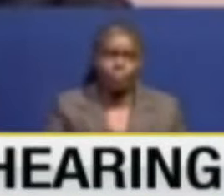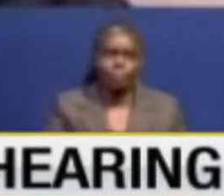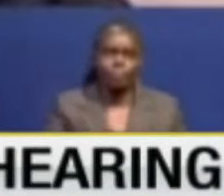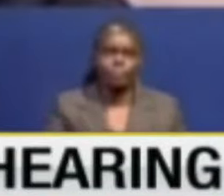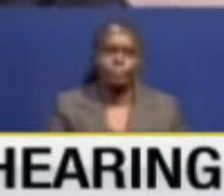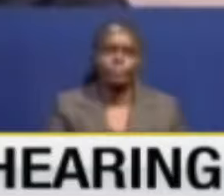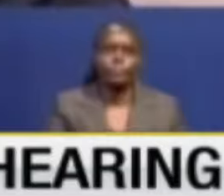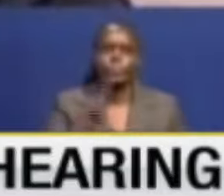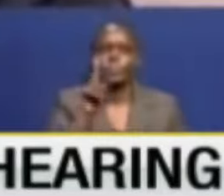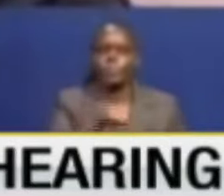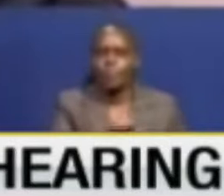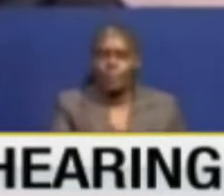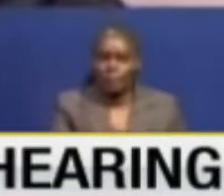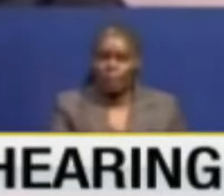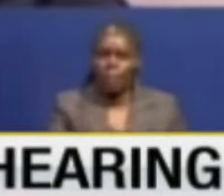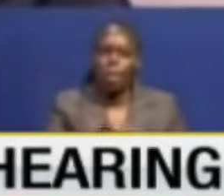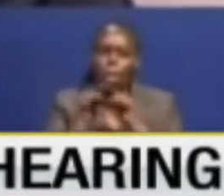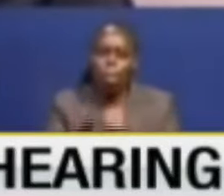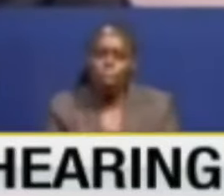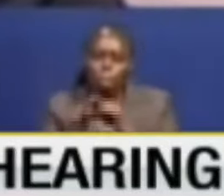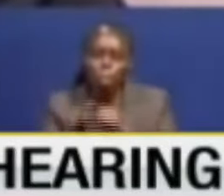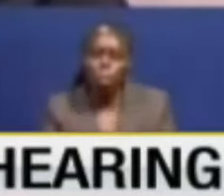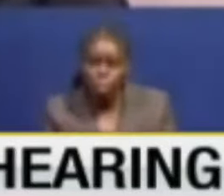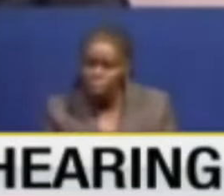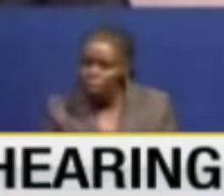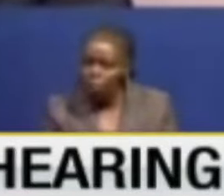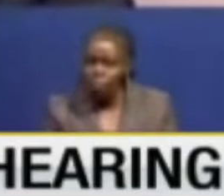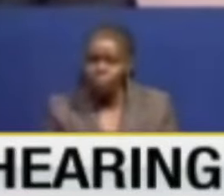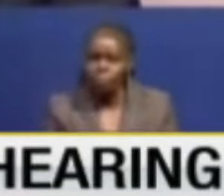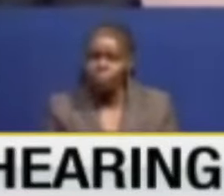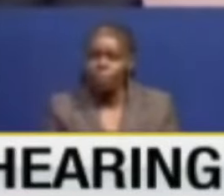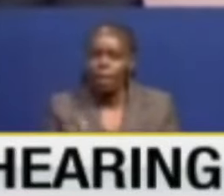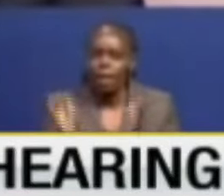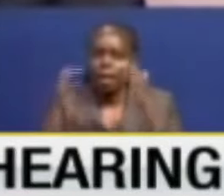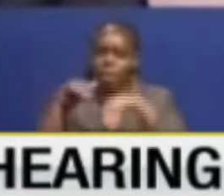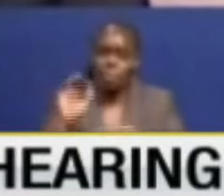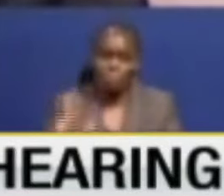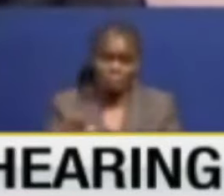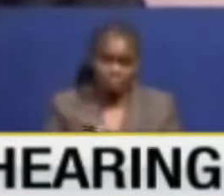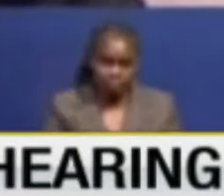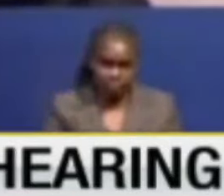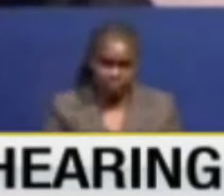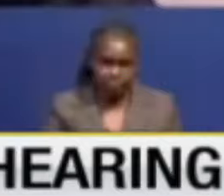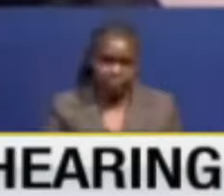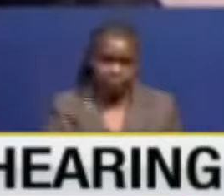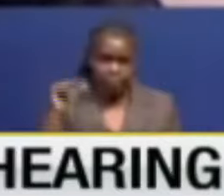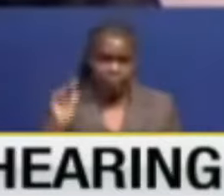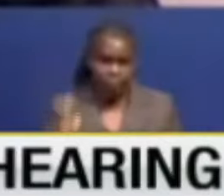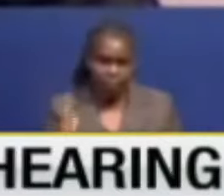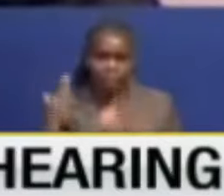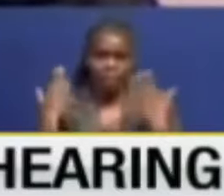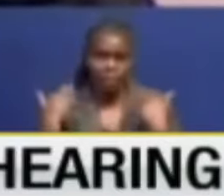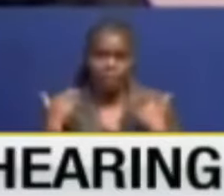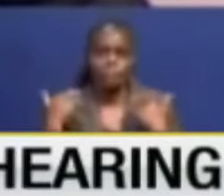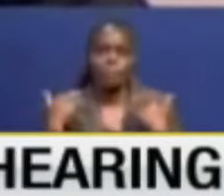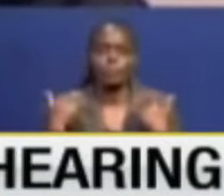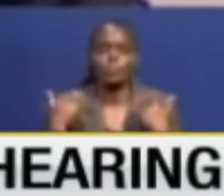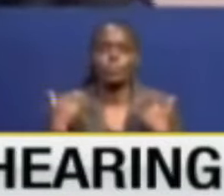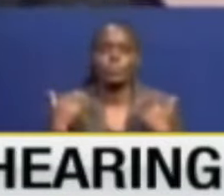contempt, ridicule, and spite on the part of the county assembly. That is the case that we